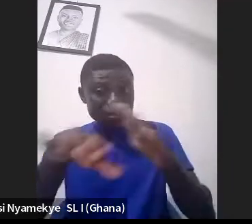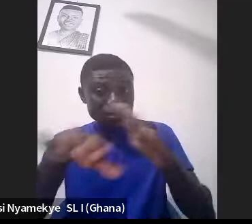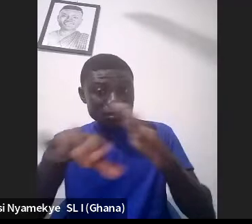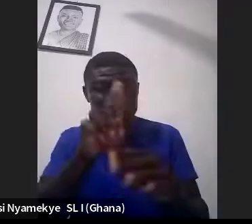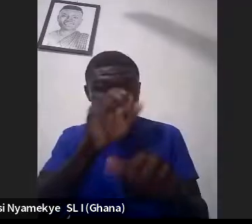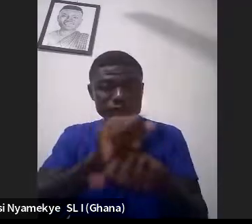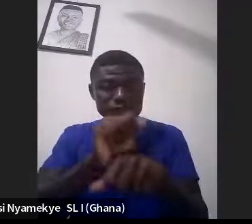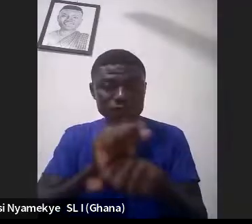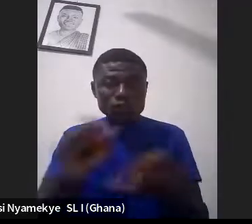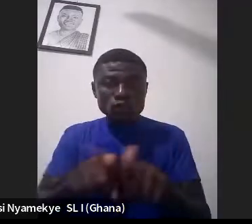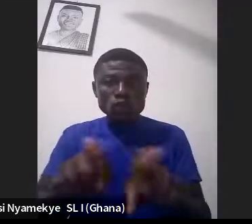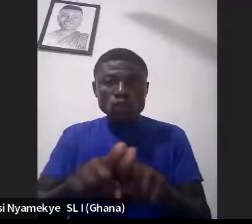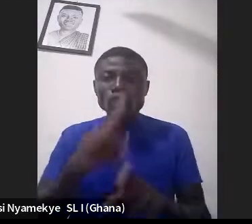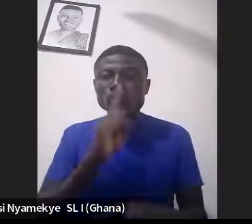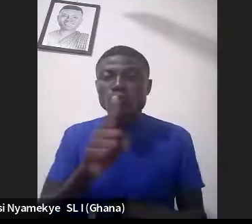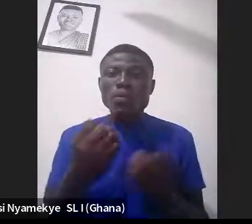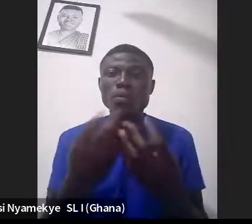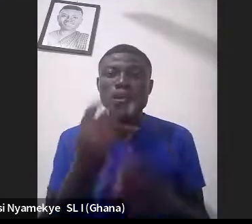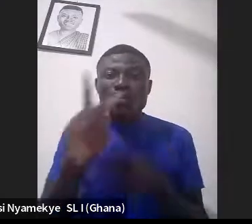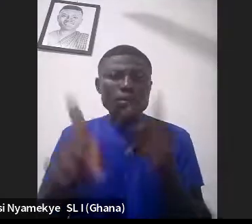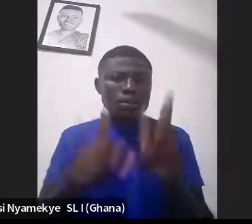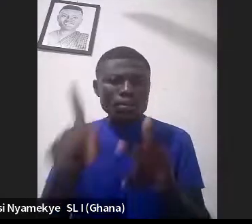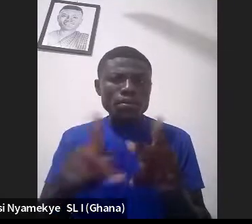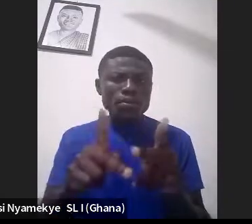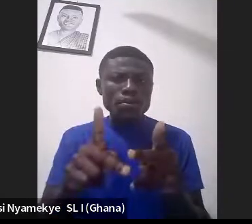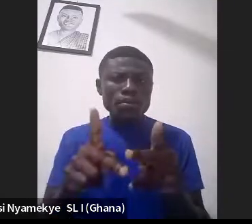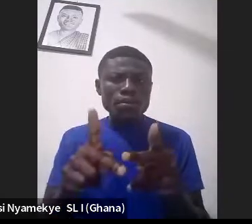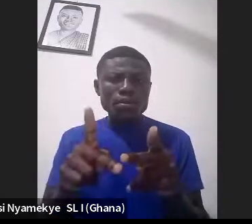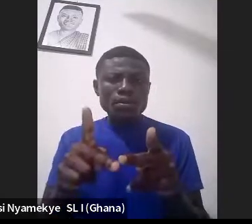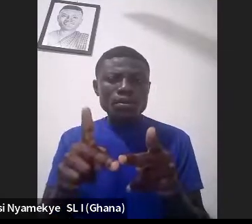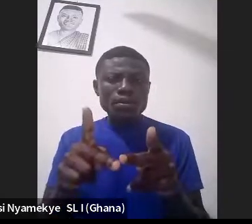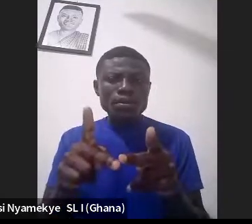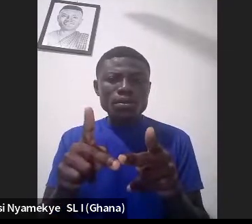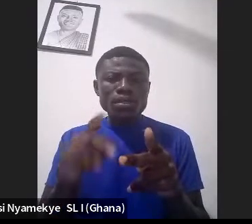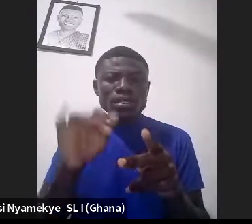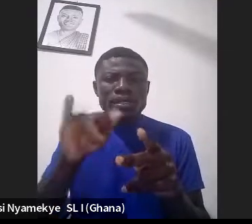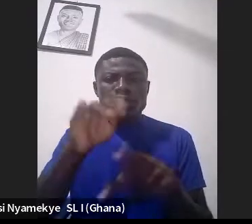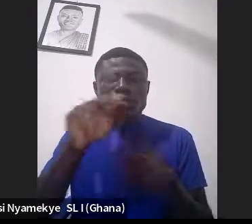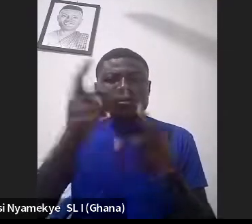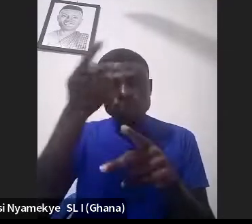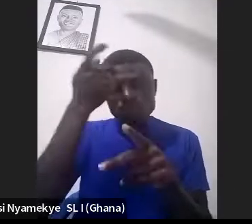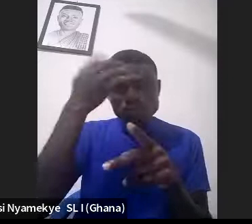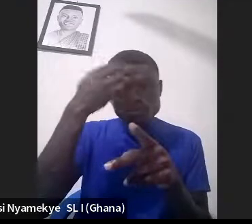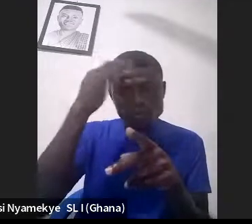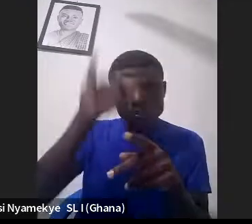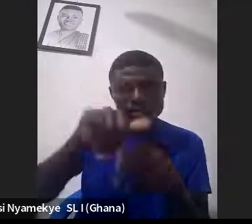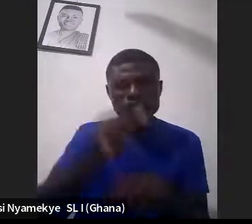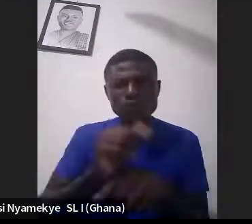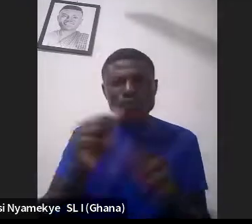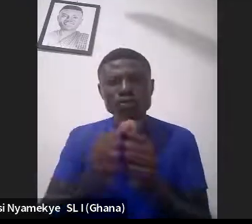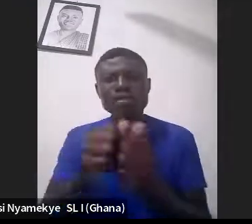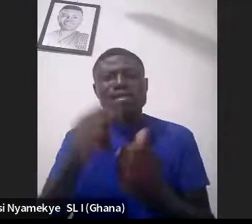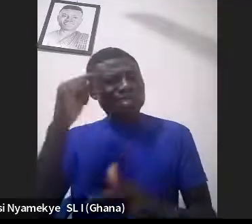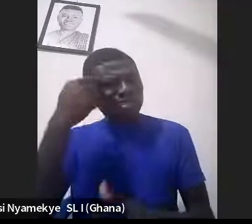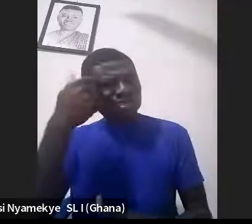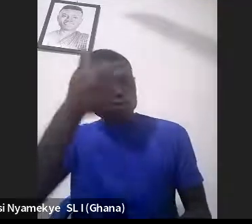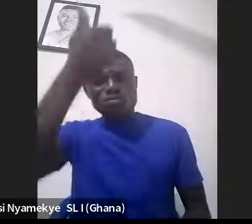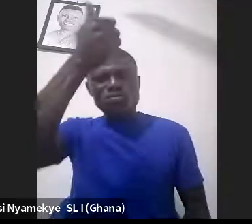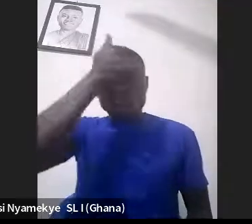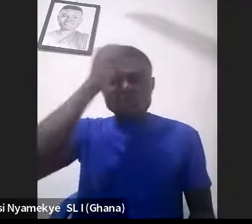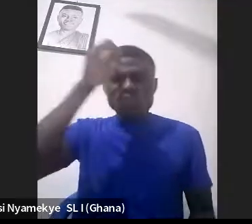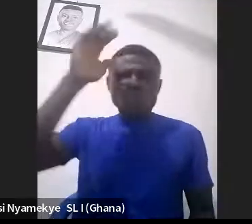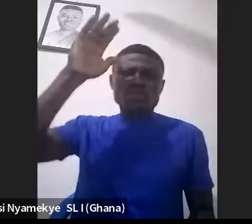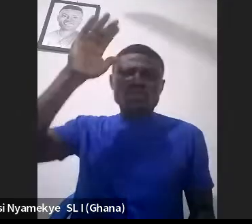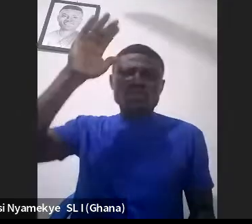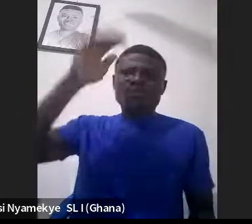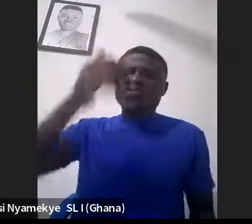true, a lot of people, I think that is a misconception that these kids are dumb, they're stupid, they're unmotivated, they're